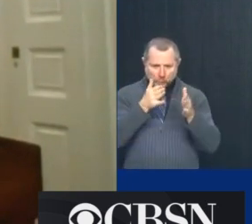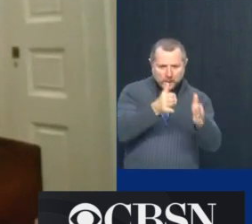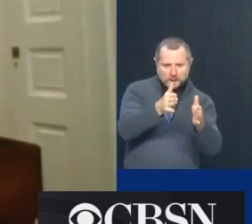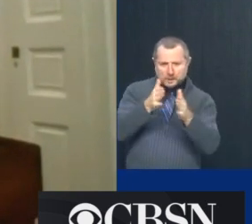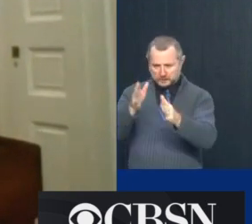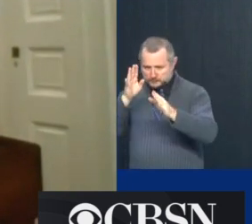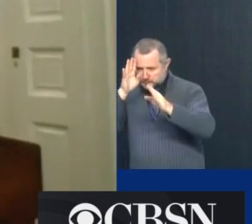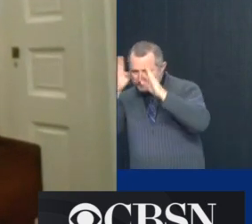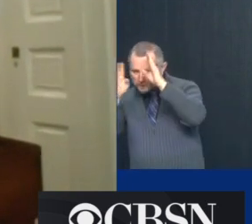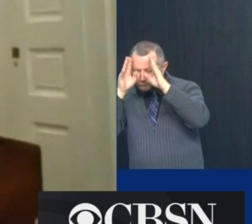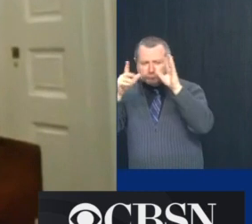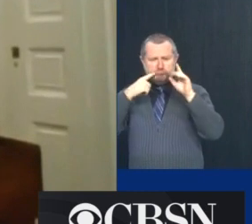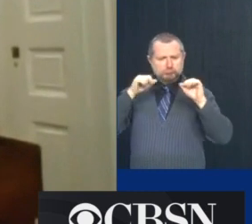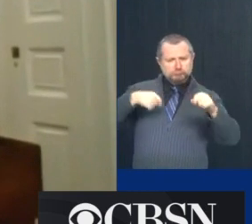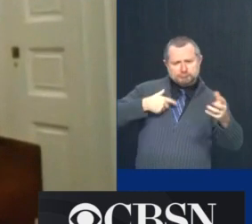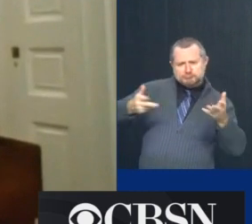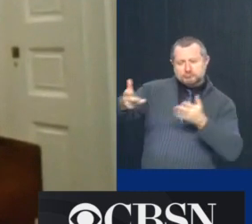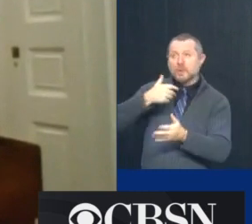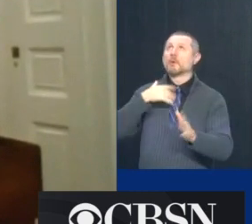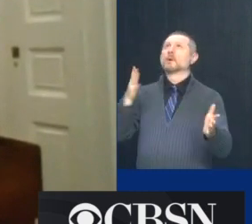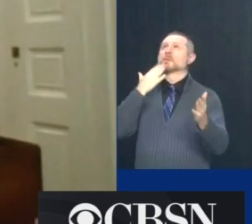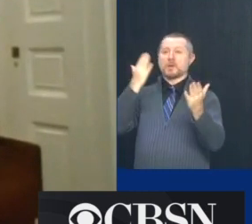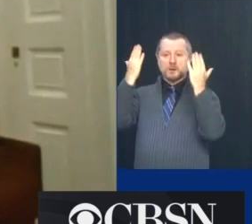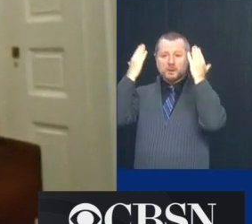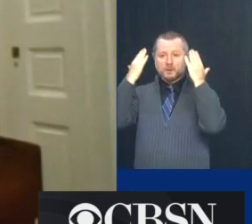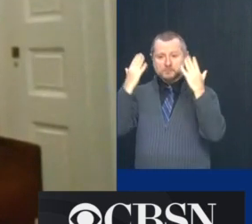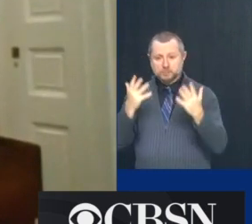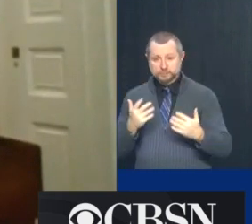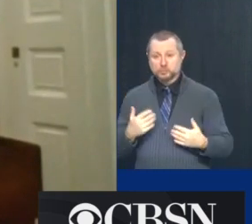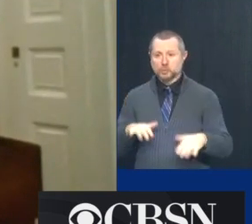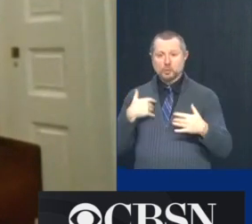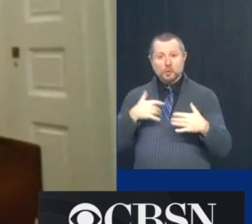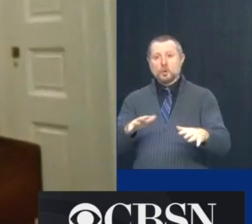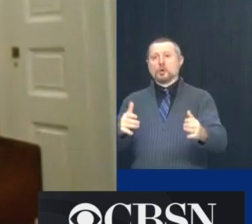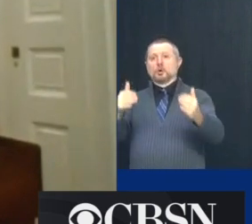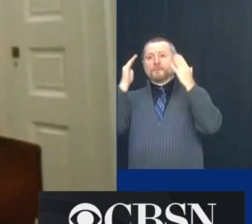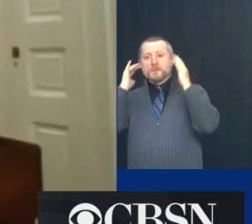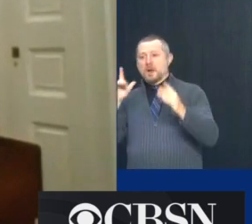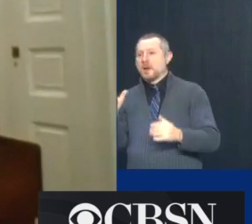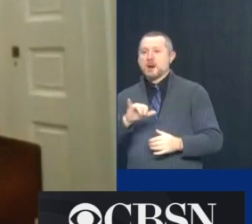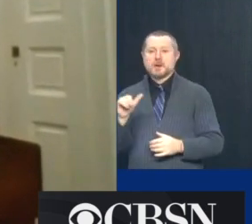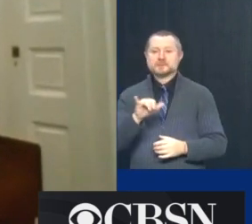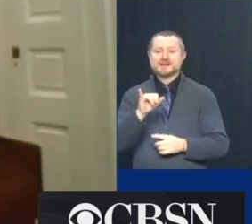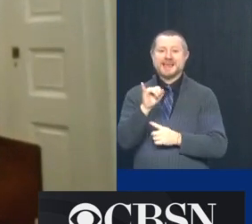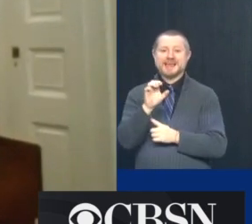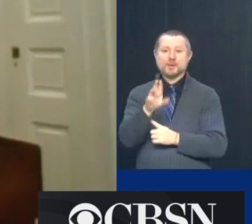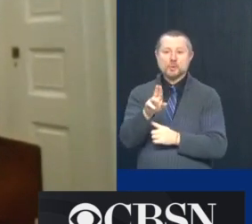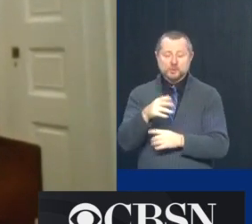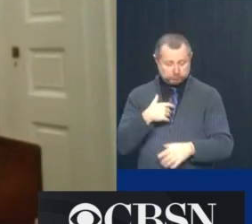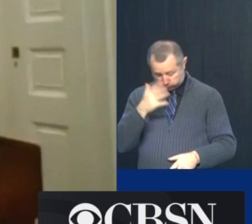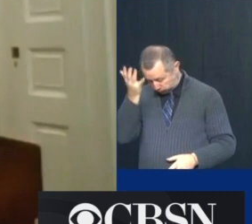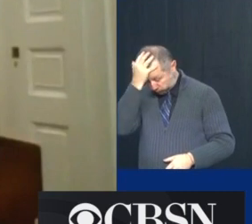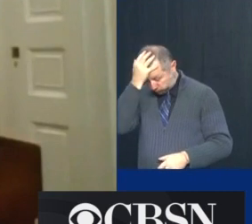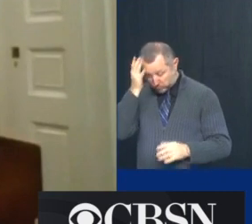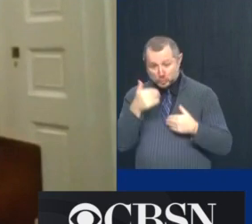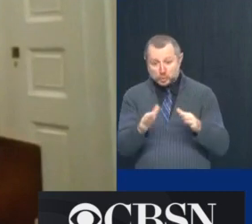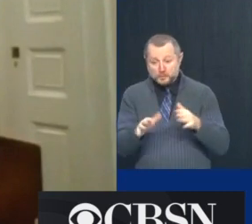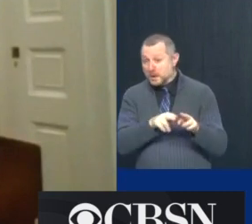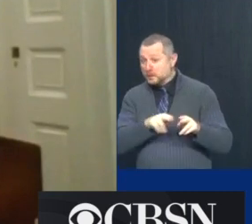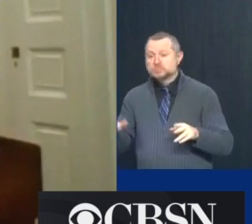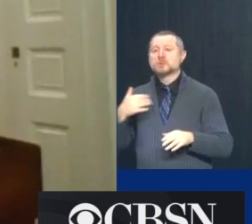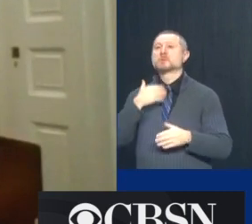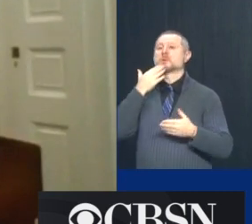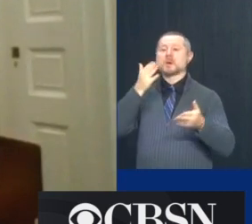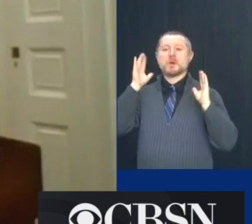we are not seeing so far the same stress on our ICUs here in New York City. Thank God we are not seeing